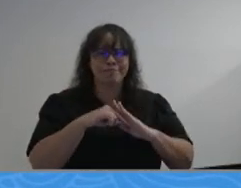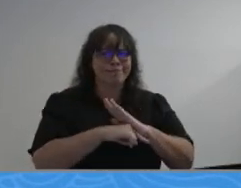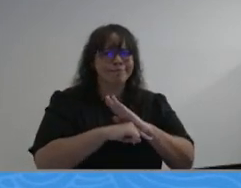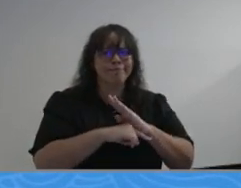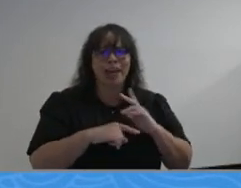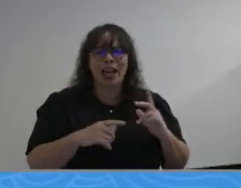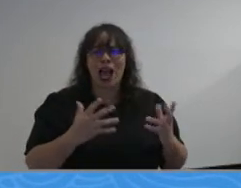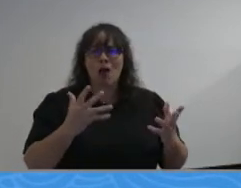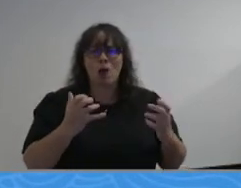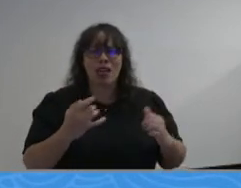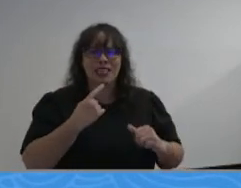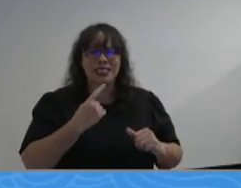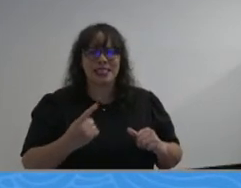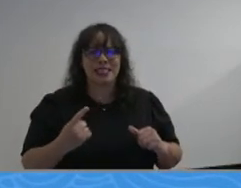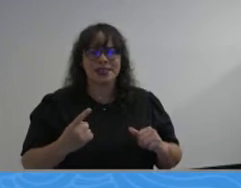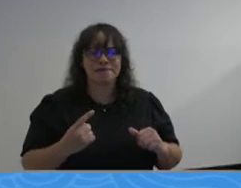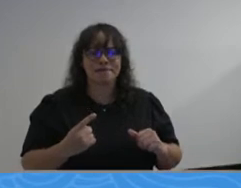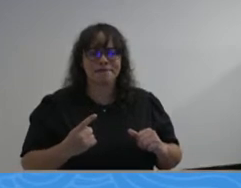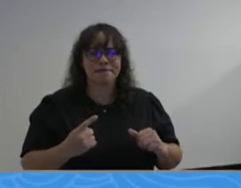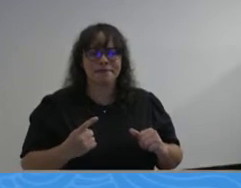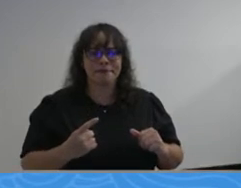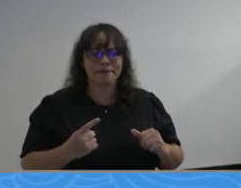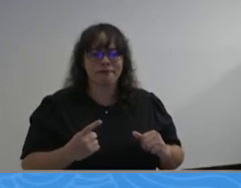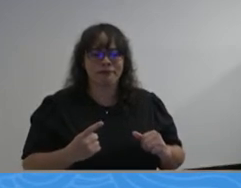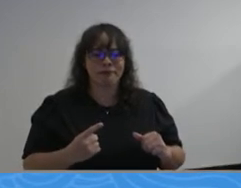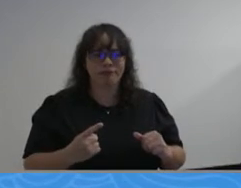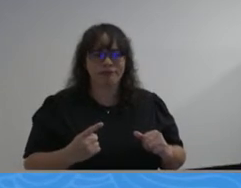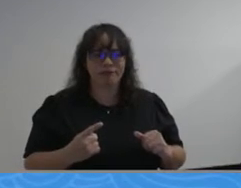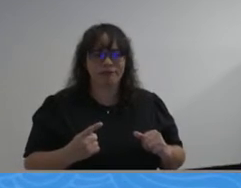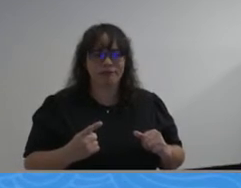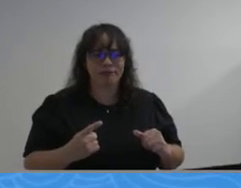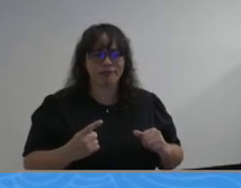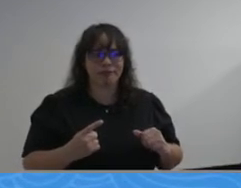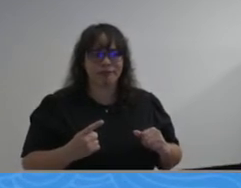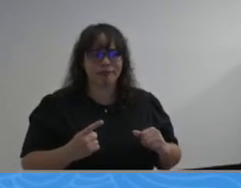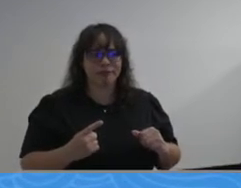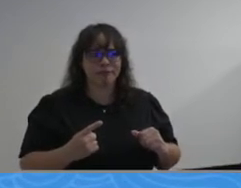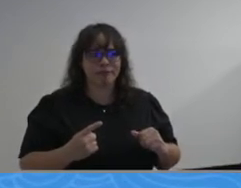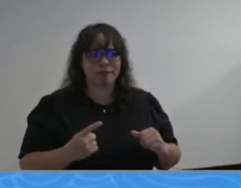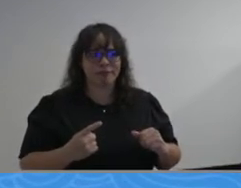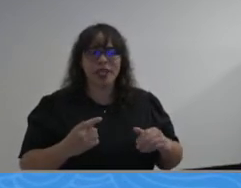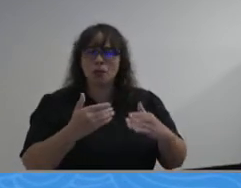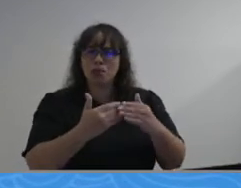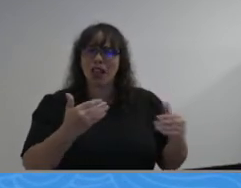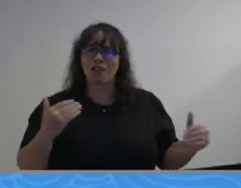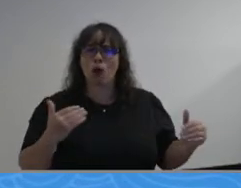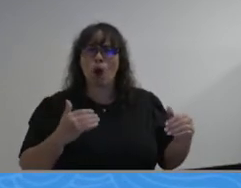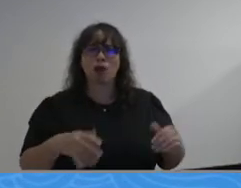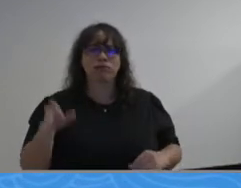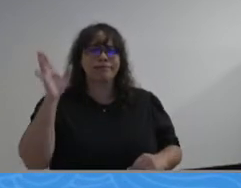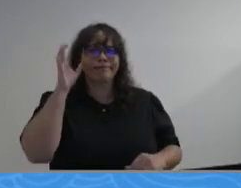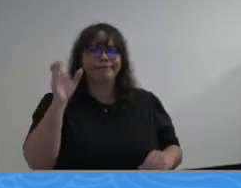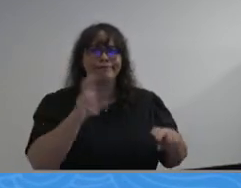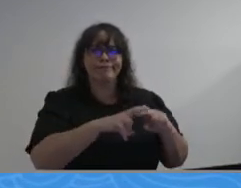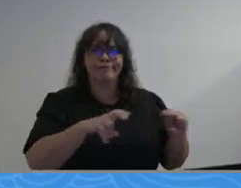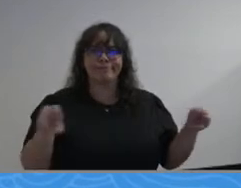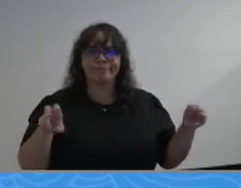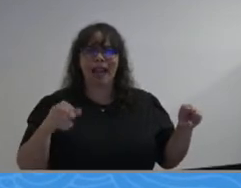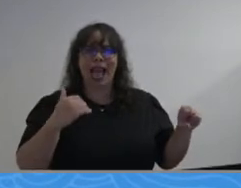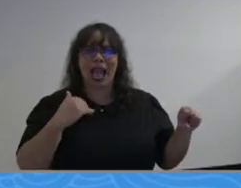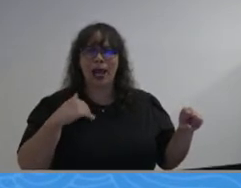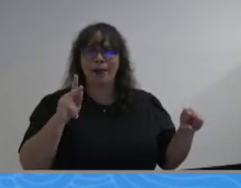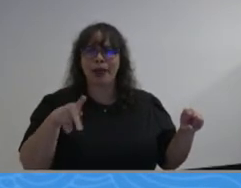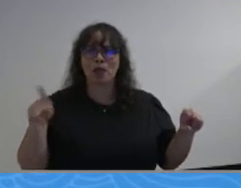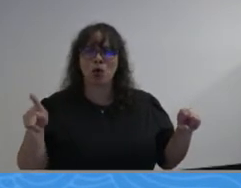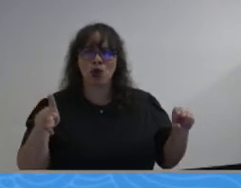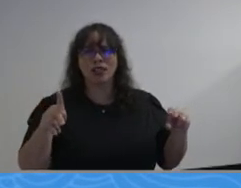say that before I heard the panelists, I had a PowerPoint plan. I'm going to walk through some